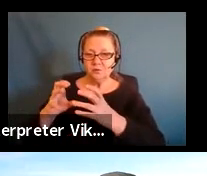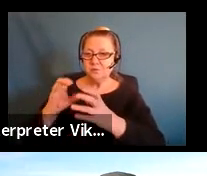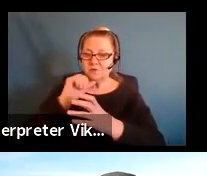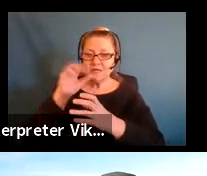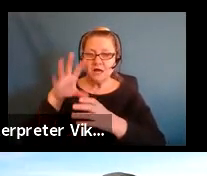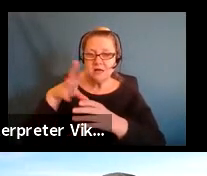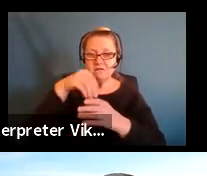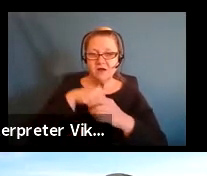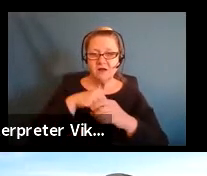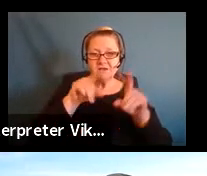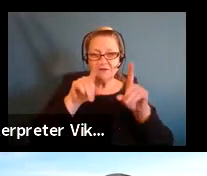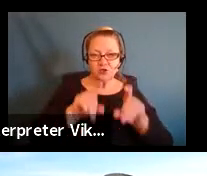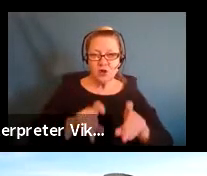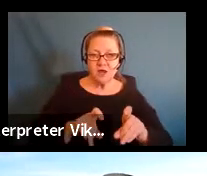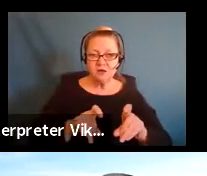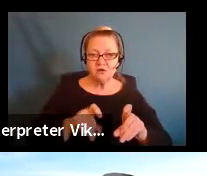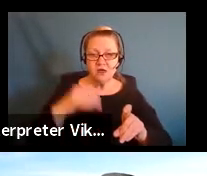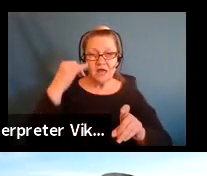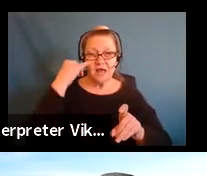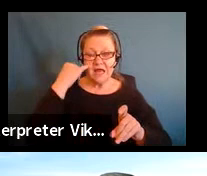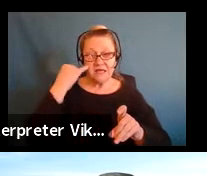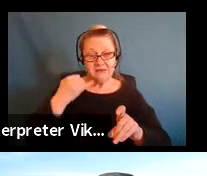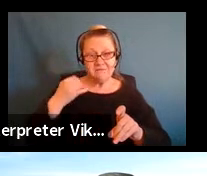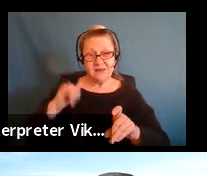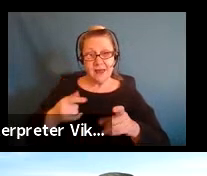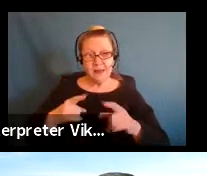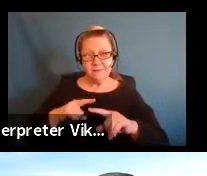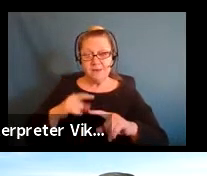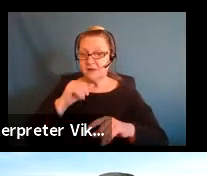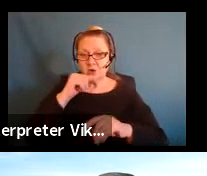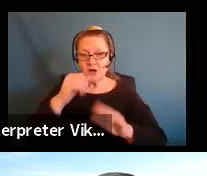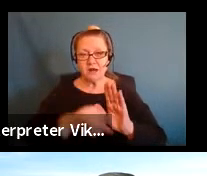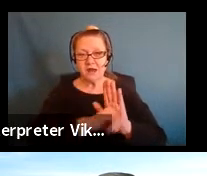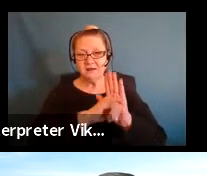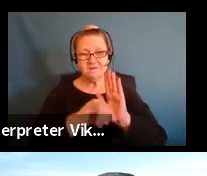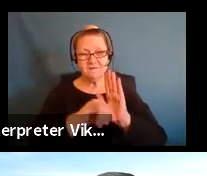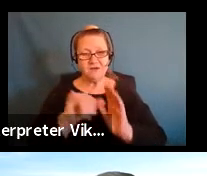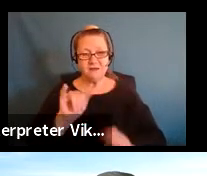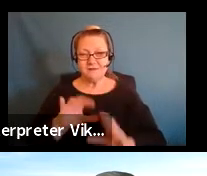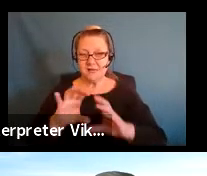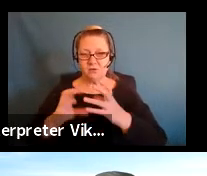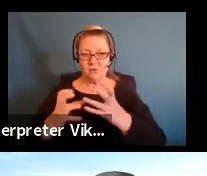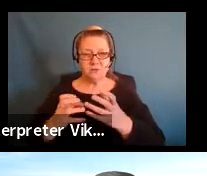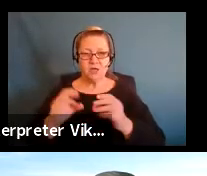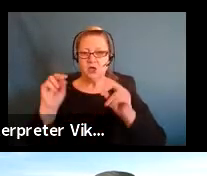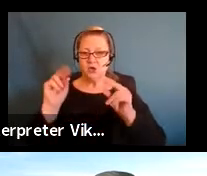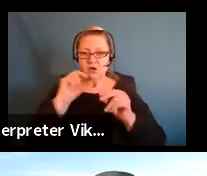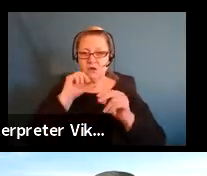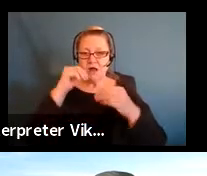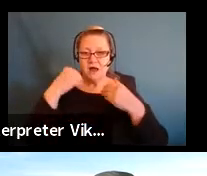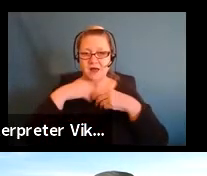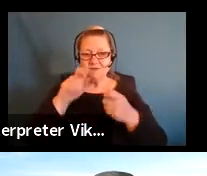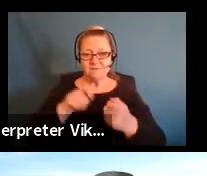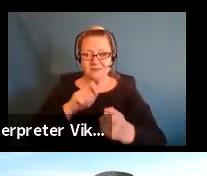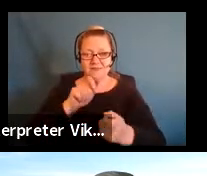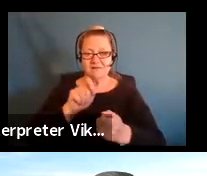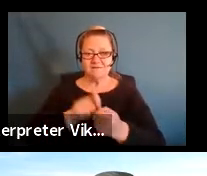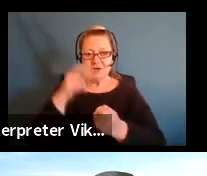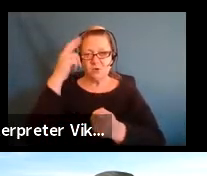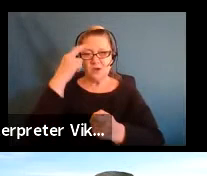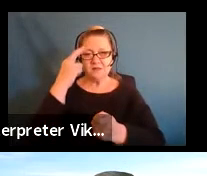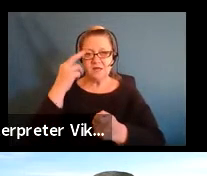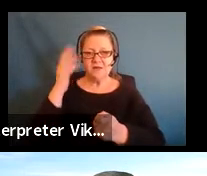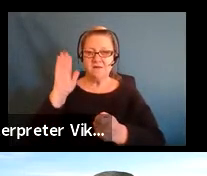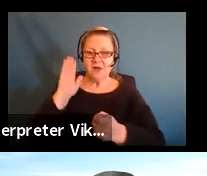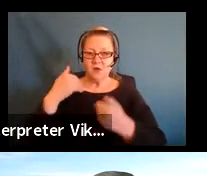or if they were, they weren't identified and stratified as such. So, there's no particular reason to think they're going to